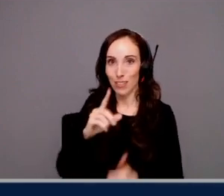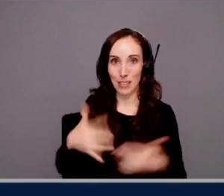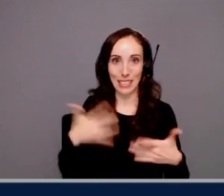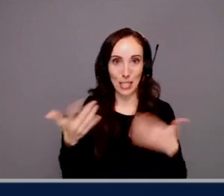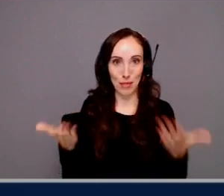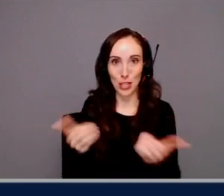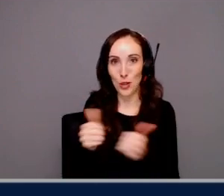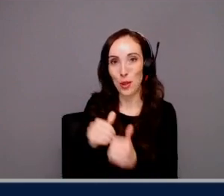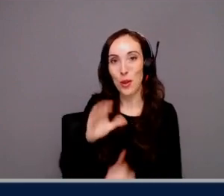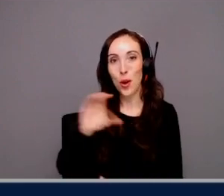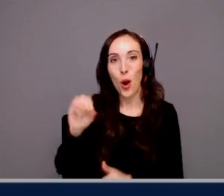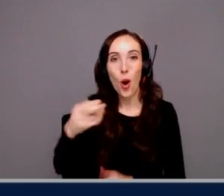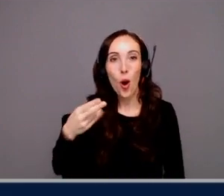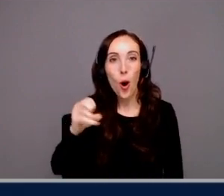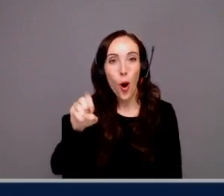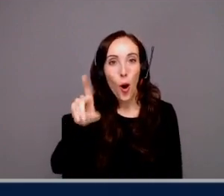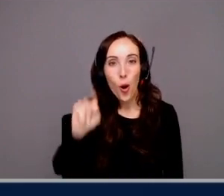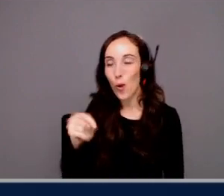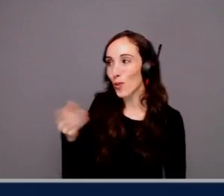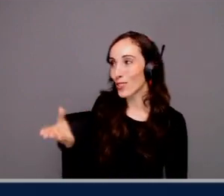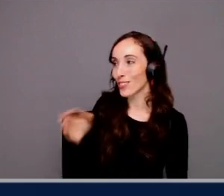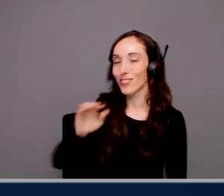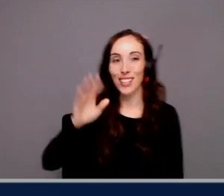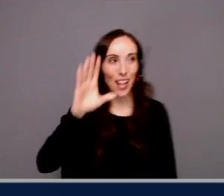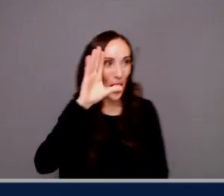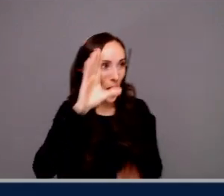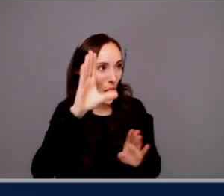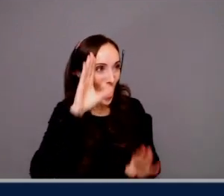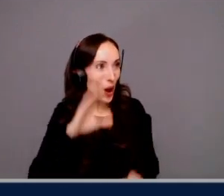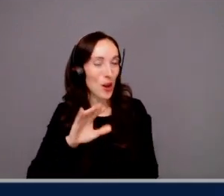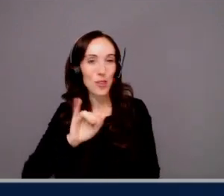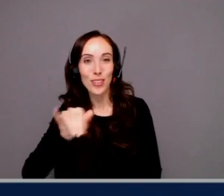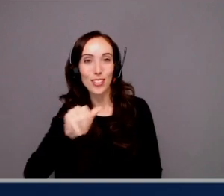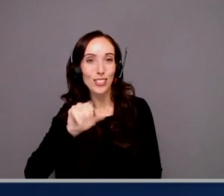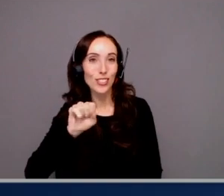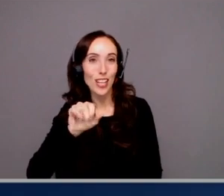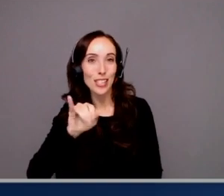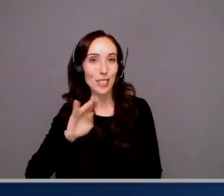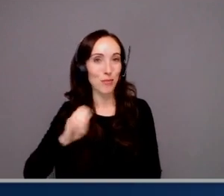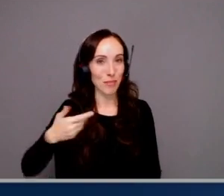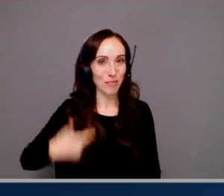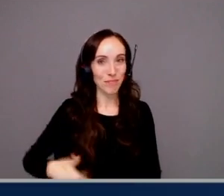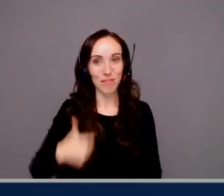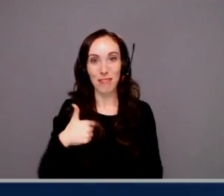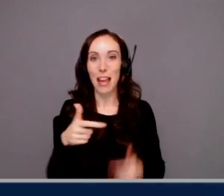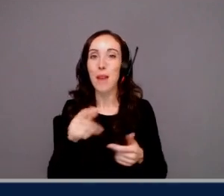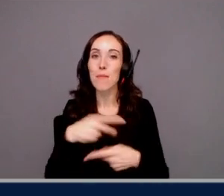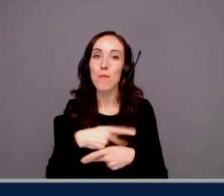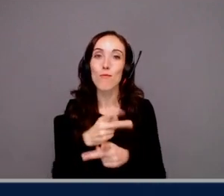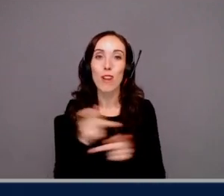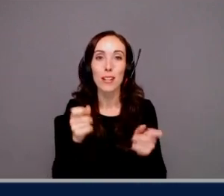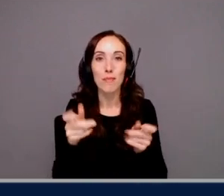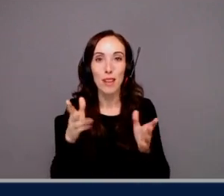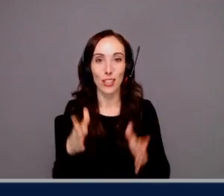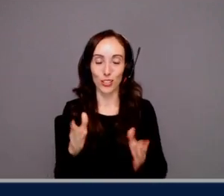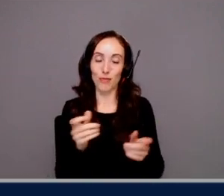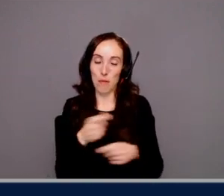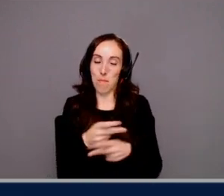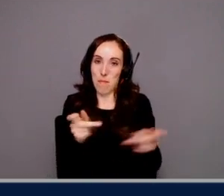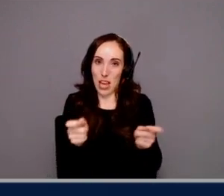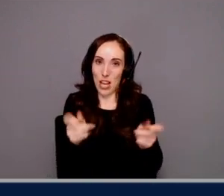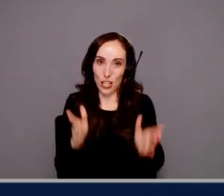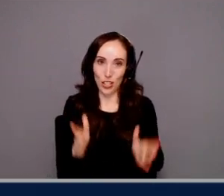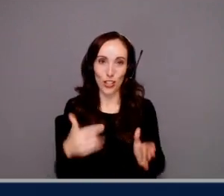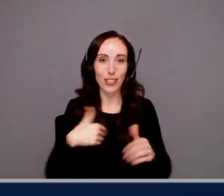today? I'm feeling great. Hey, I'm Jasmine. This is my first segment today. I'm a manager of product management here at AWS, and I work all